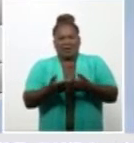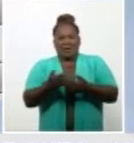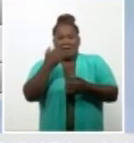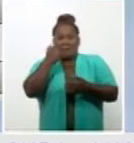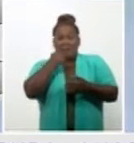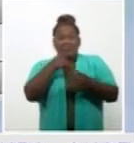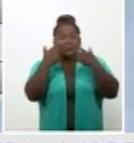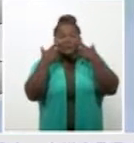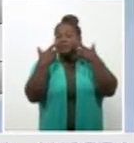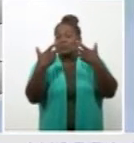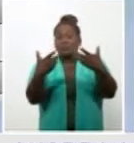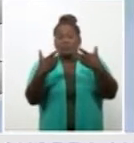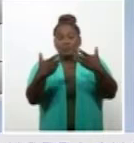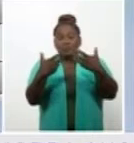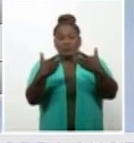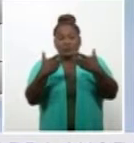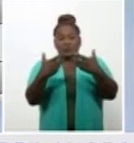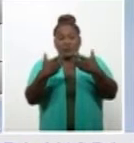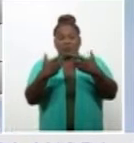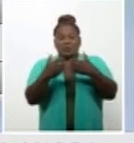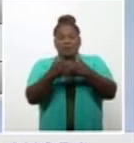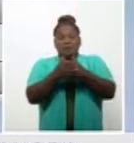accumulating